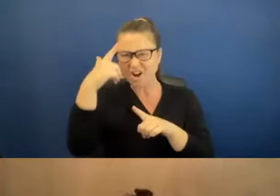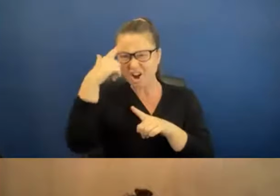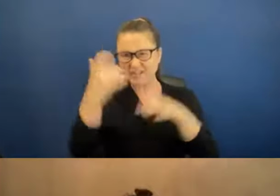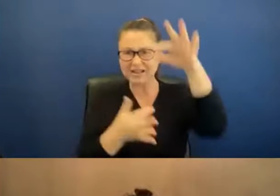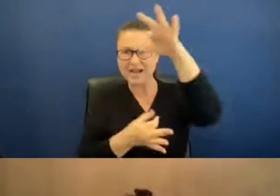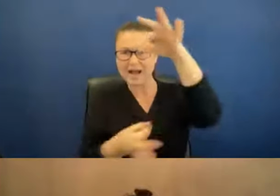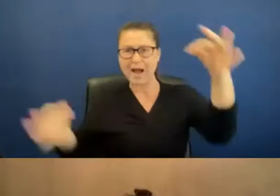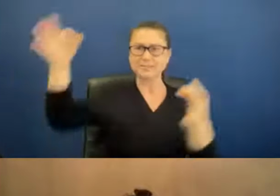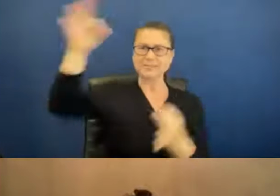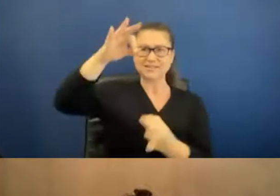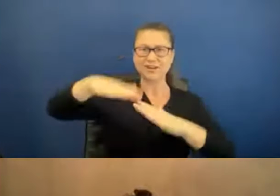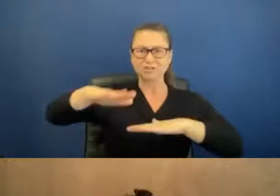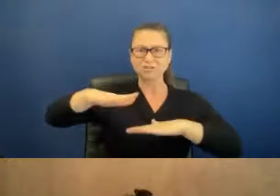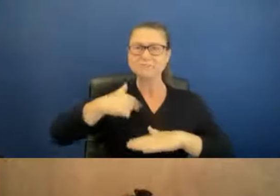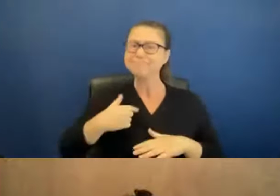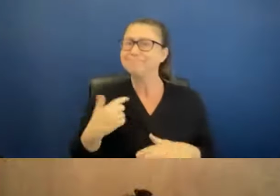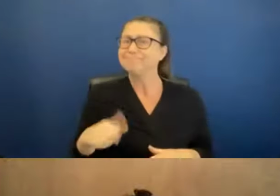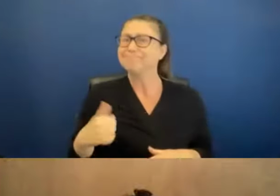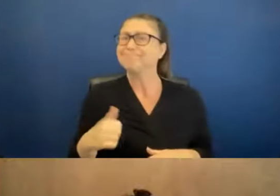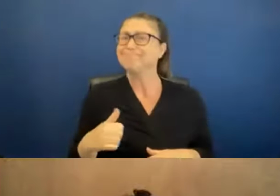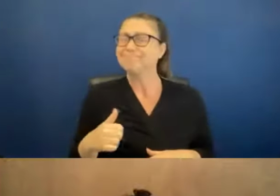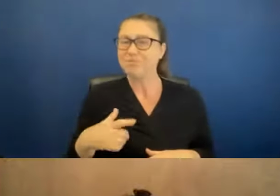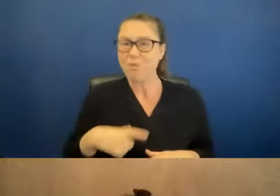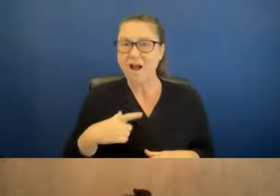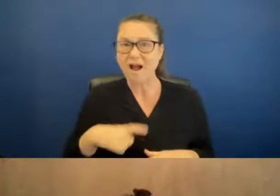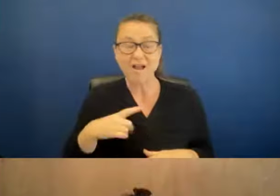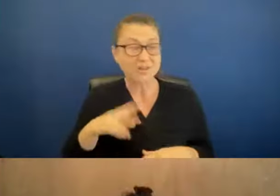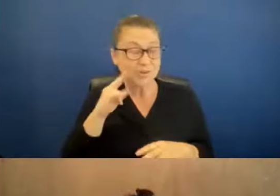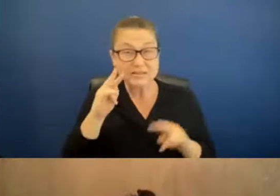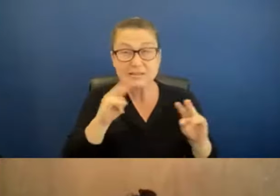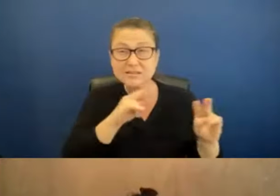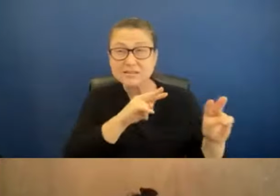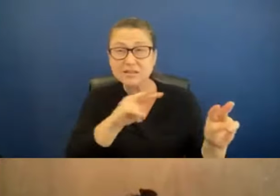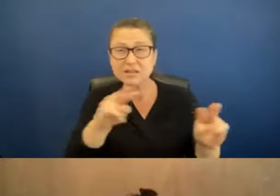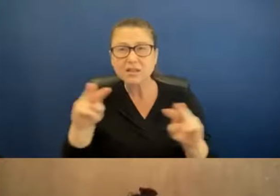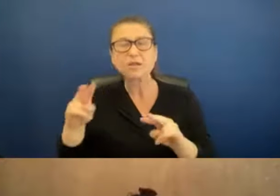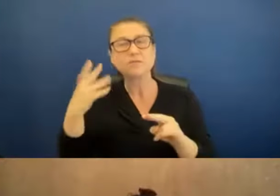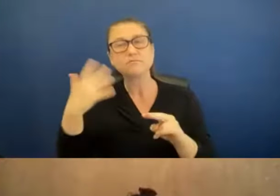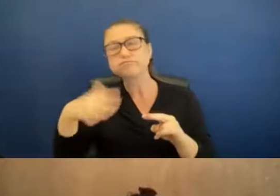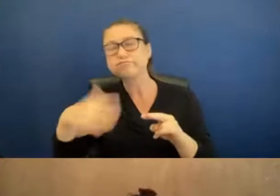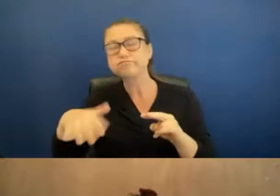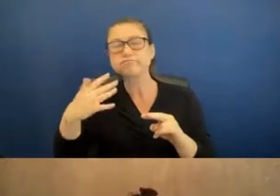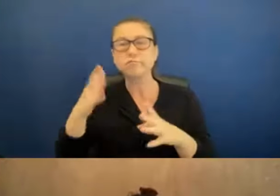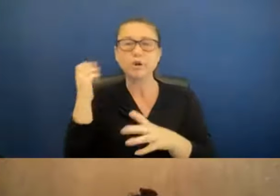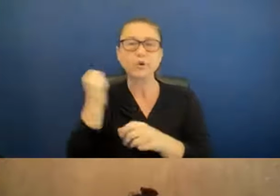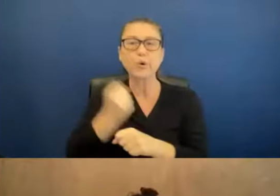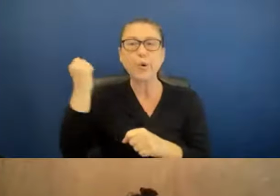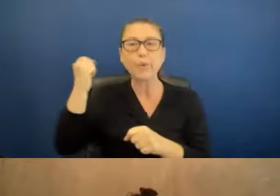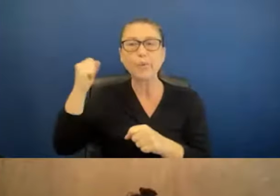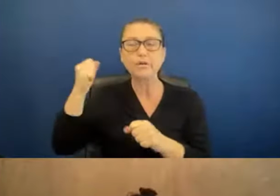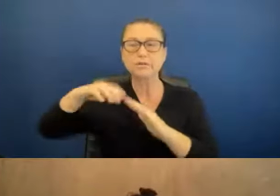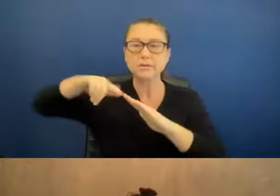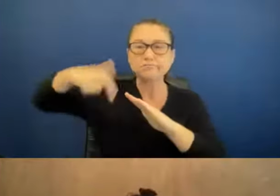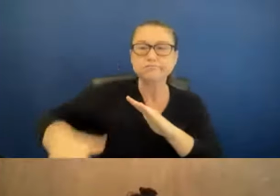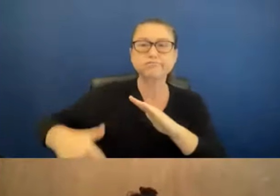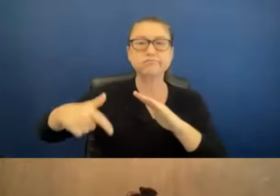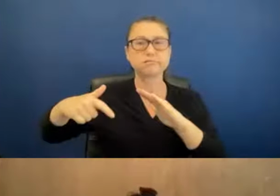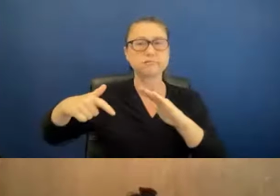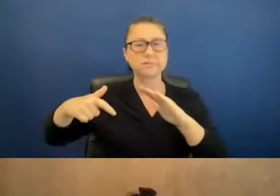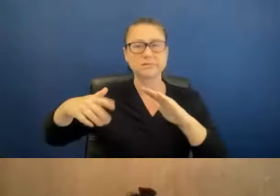kind of resonates because you can see everywhere through the landscape, the impacts of gold mining on this land and that the sort of utter